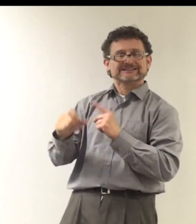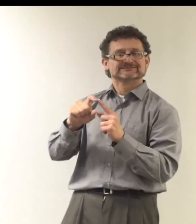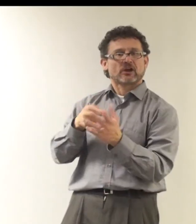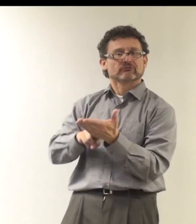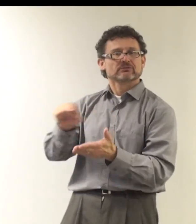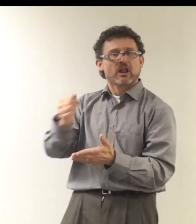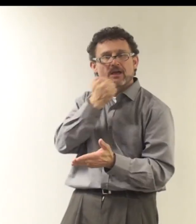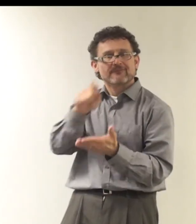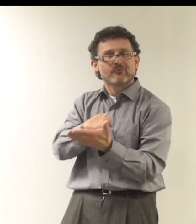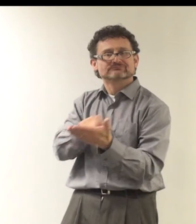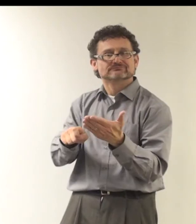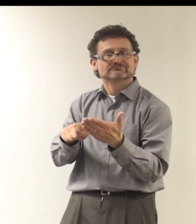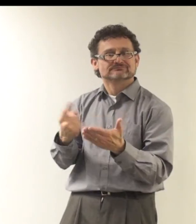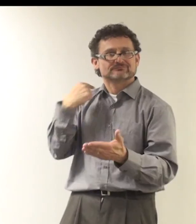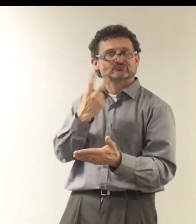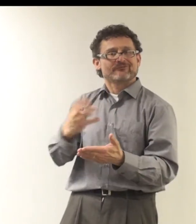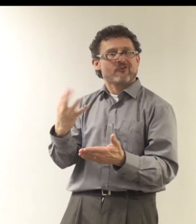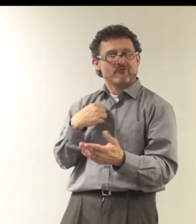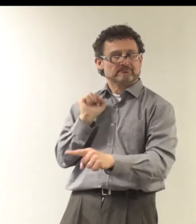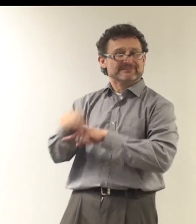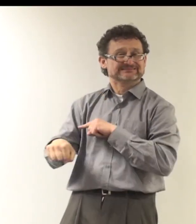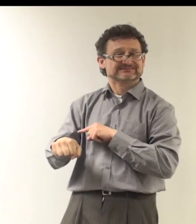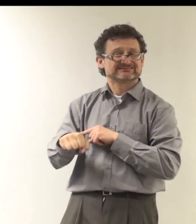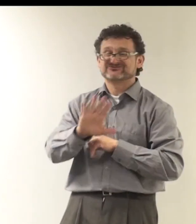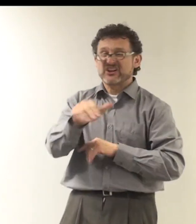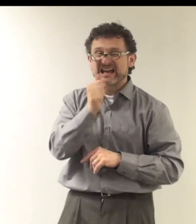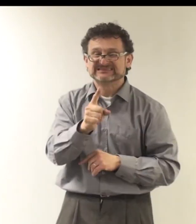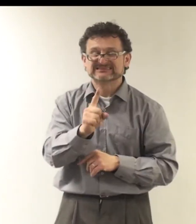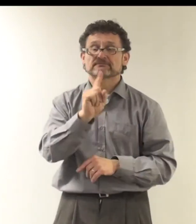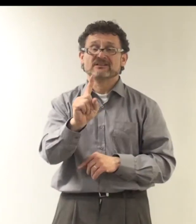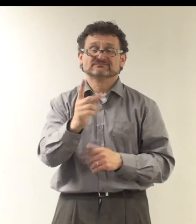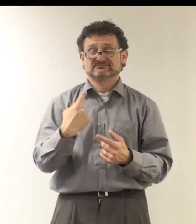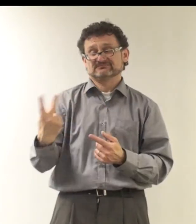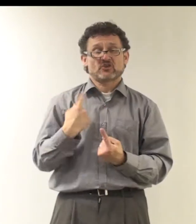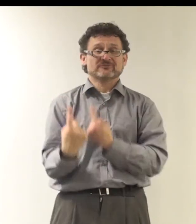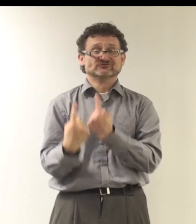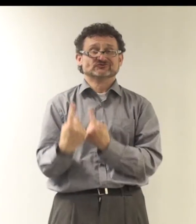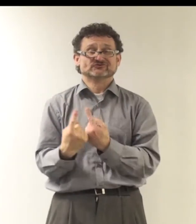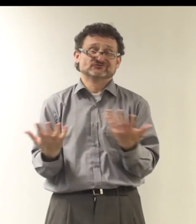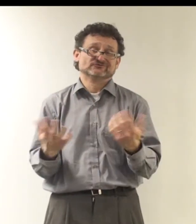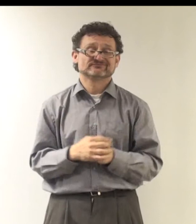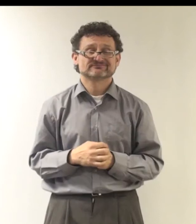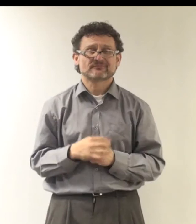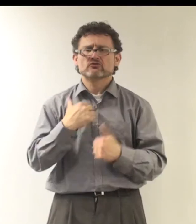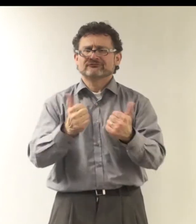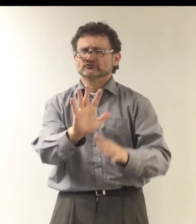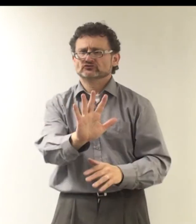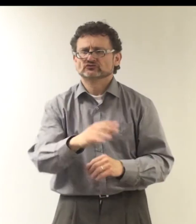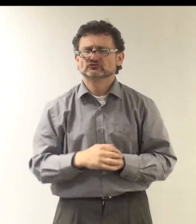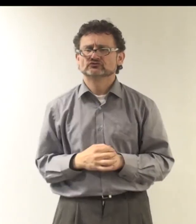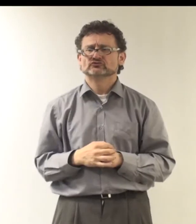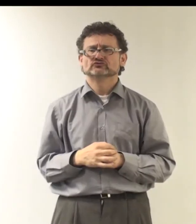about Brighton and Hove Greens, because as an Assembly member, I know the sweat, pain and tears that go